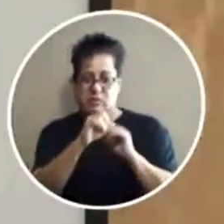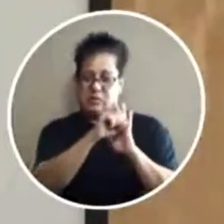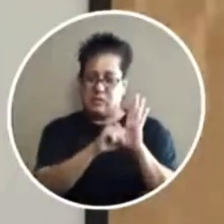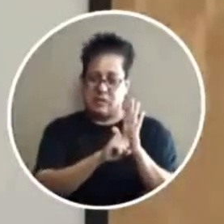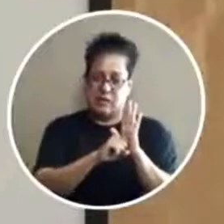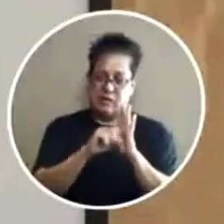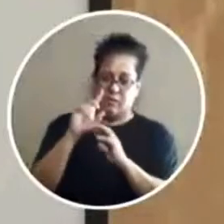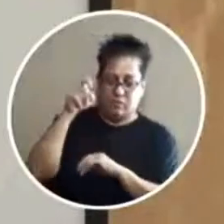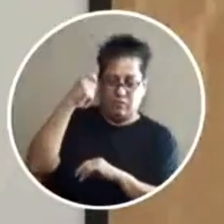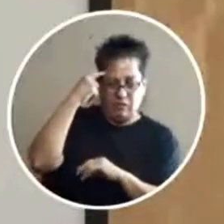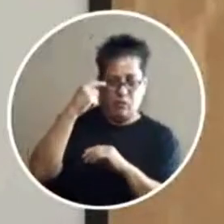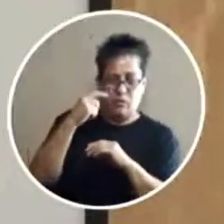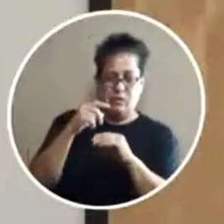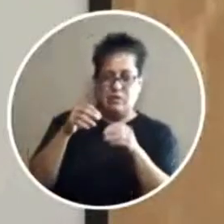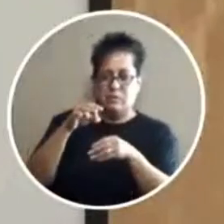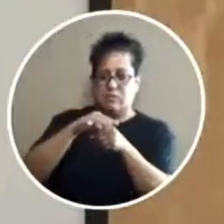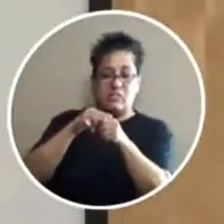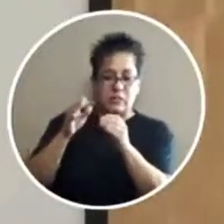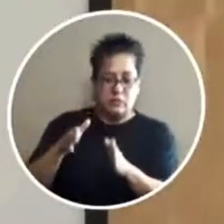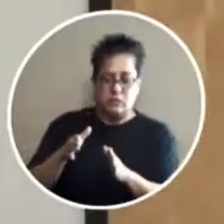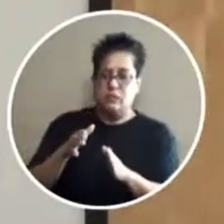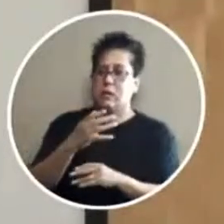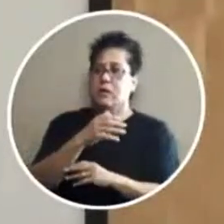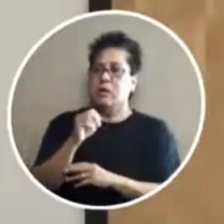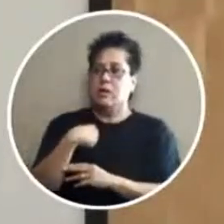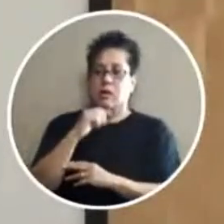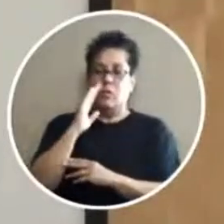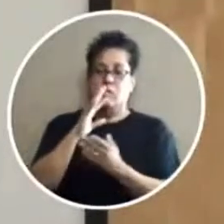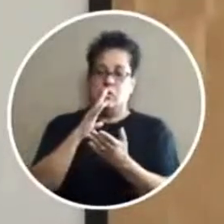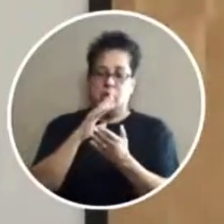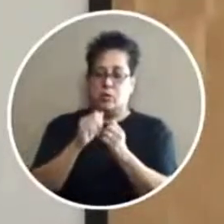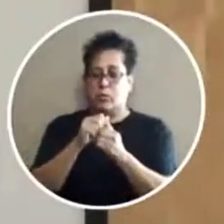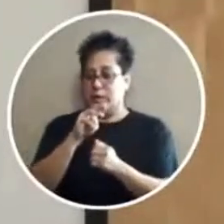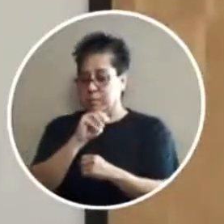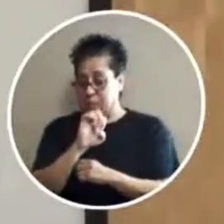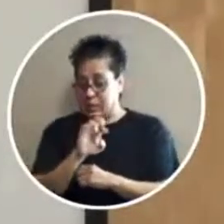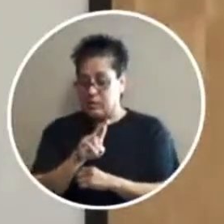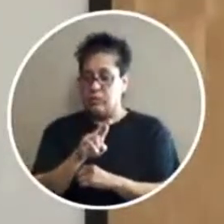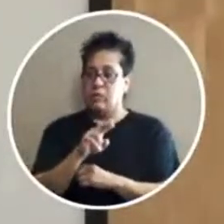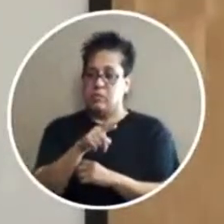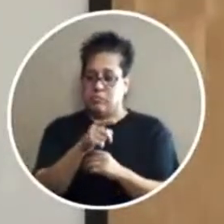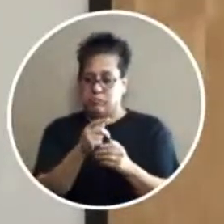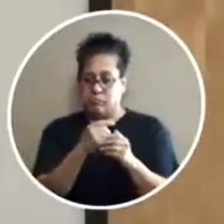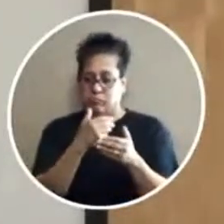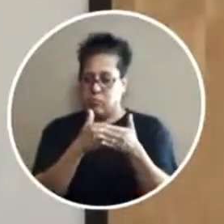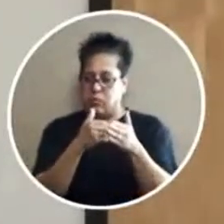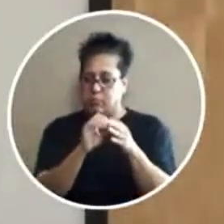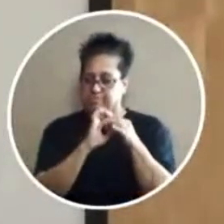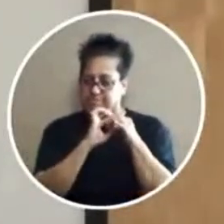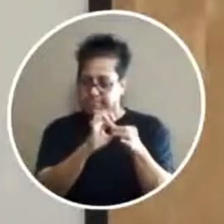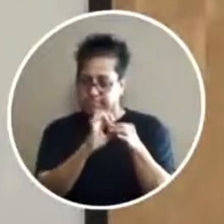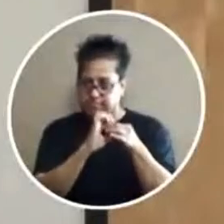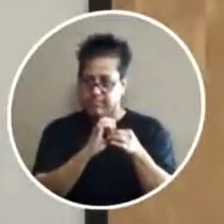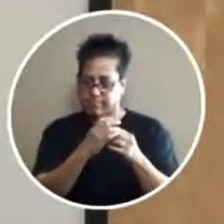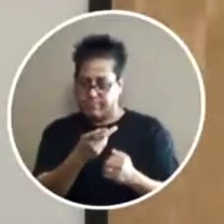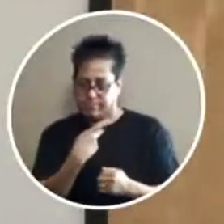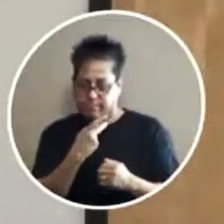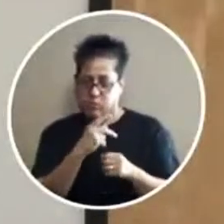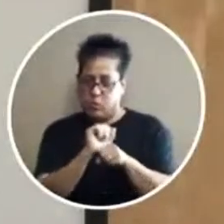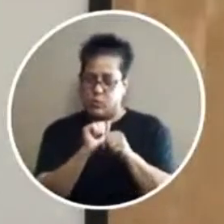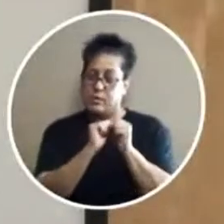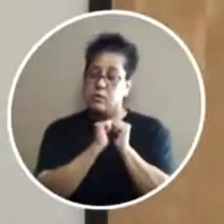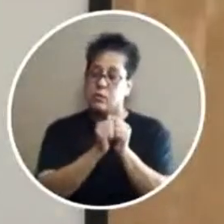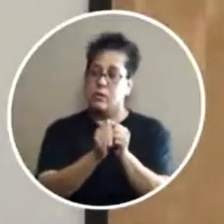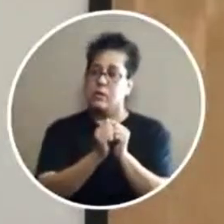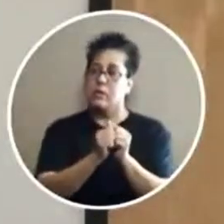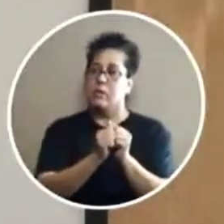and local elected officials. Of course, I will be talking to Mayor Margo, who I have a very close relationship with, as we have been working side by